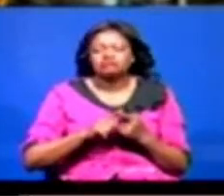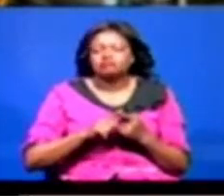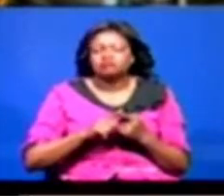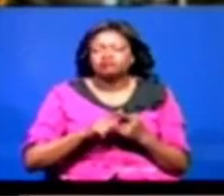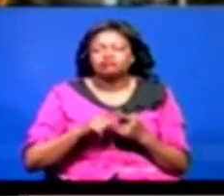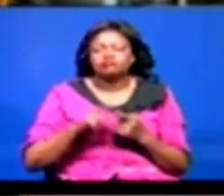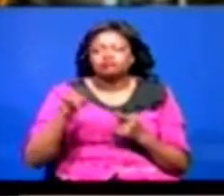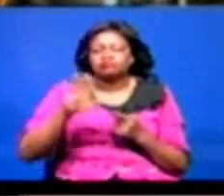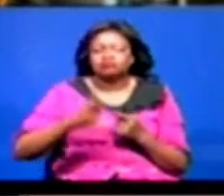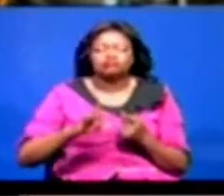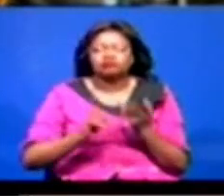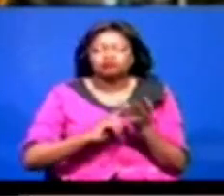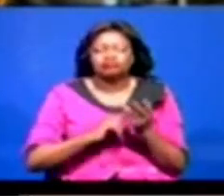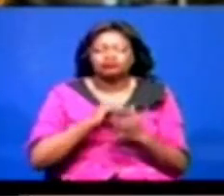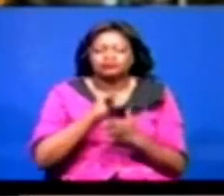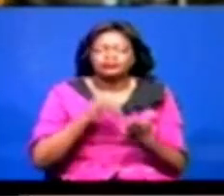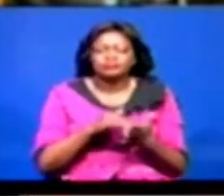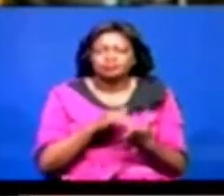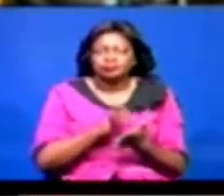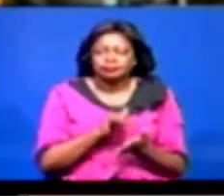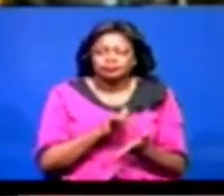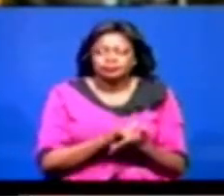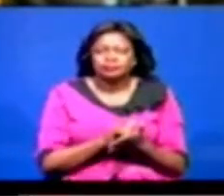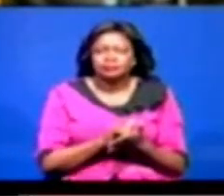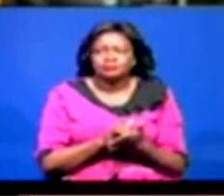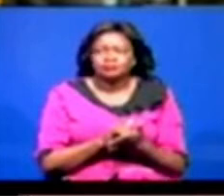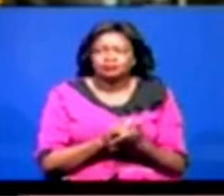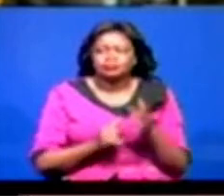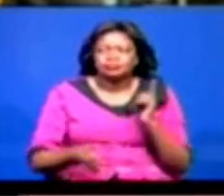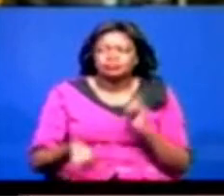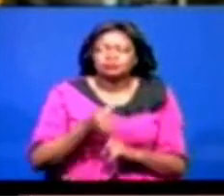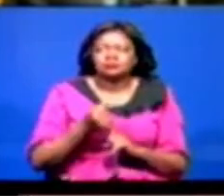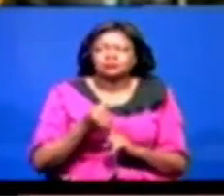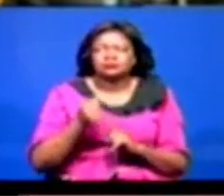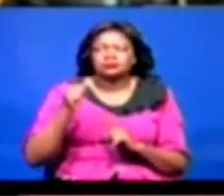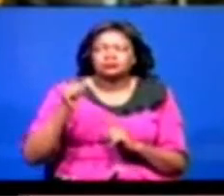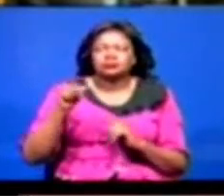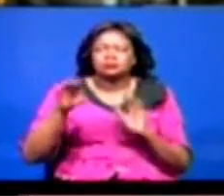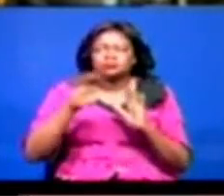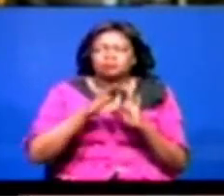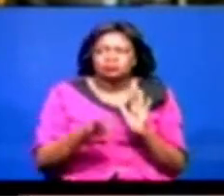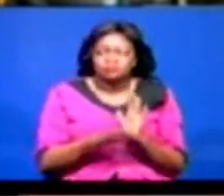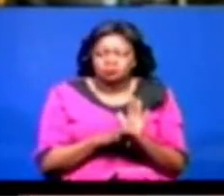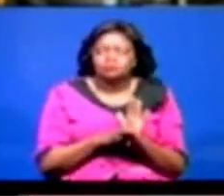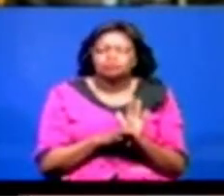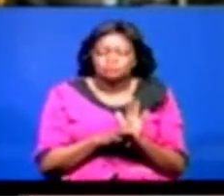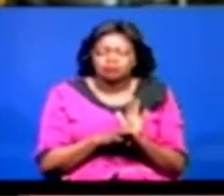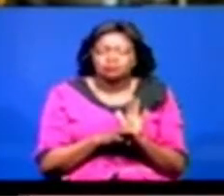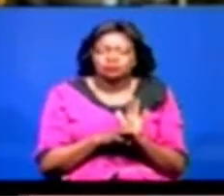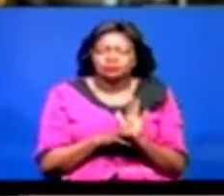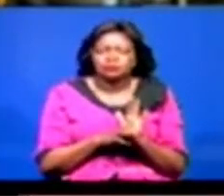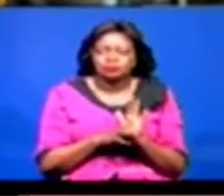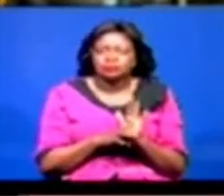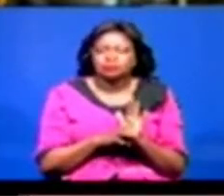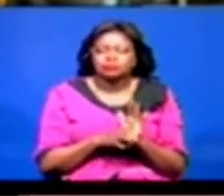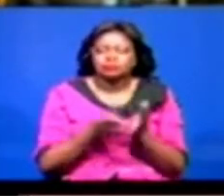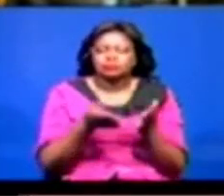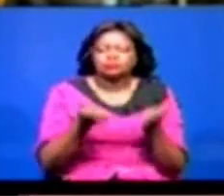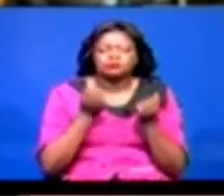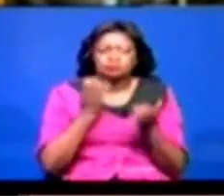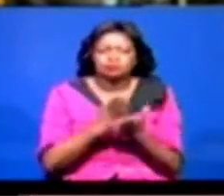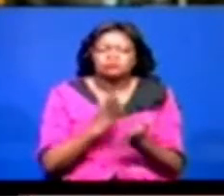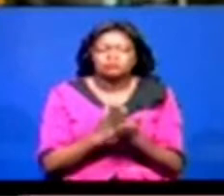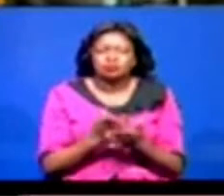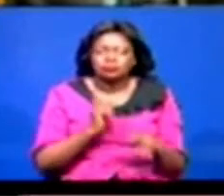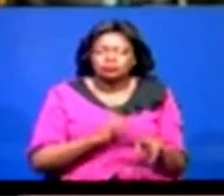Center. That again is to achieve the constitutional imperative of verification. When we get to the